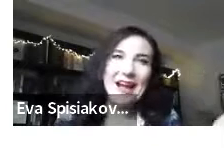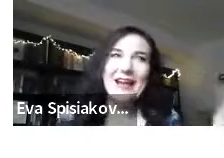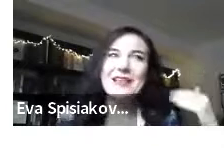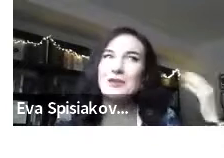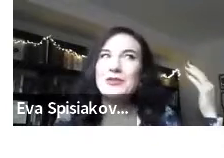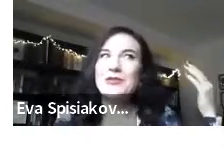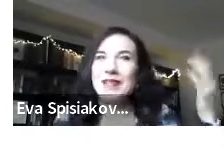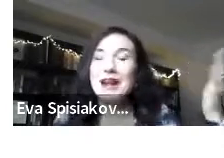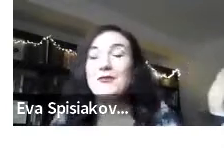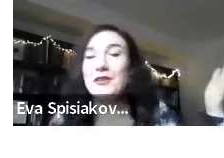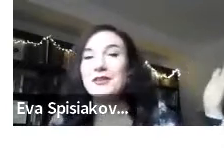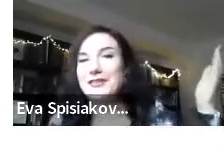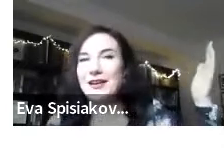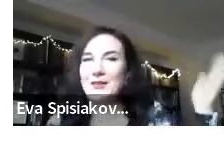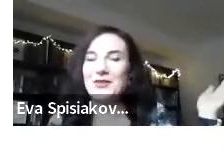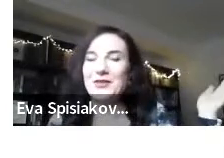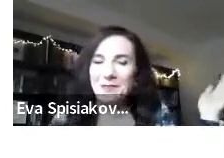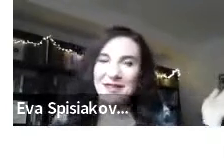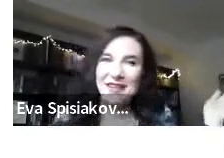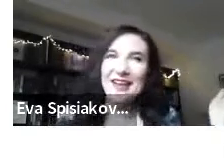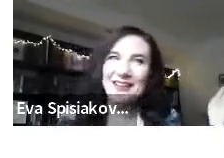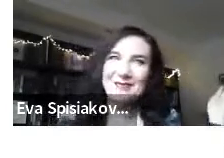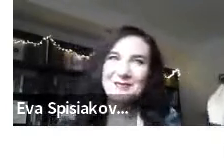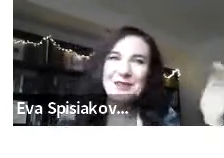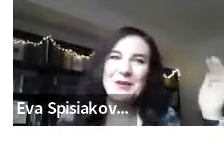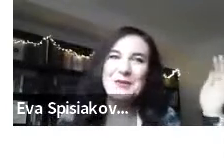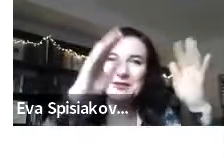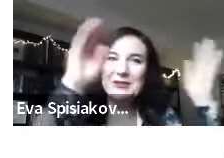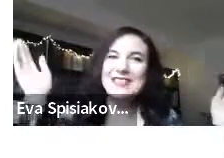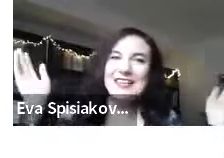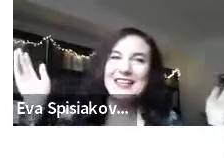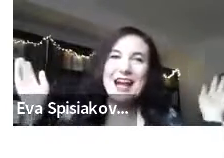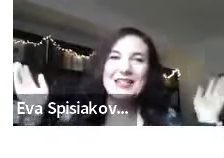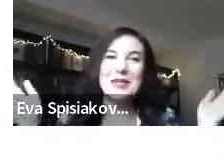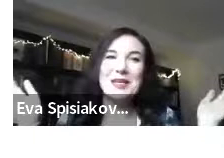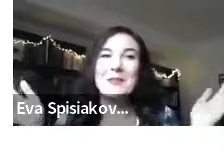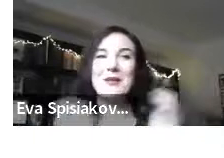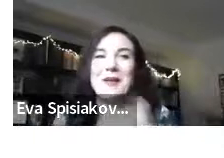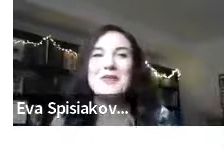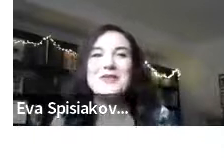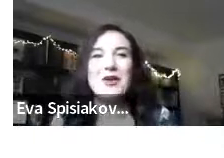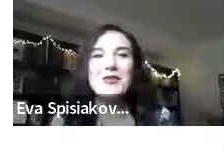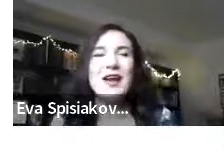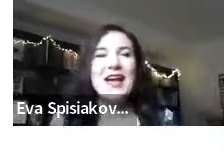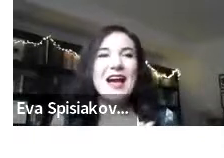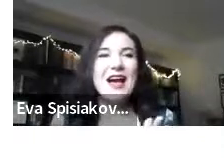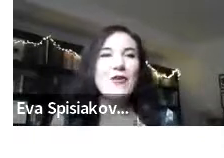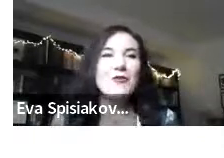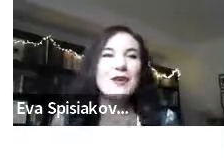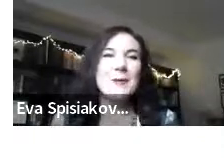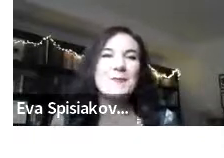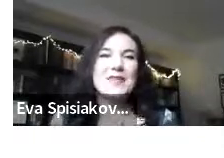planet is dying is not their fault as a huge company, creating unspeakable amounts of